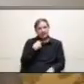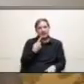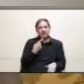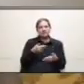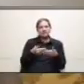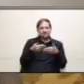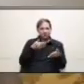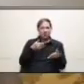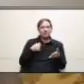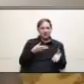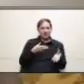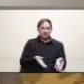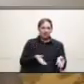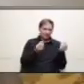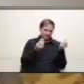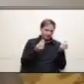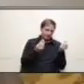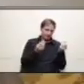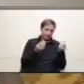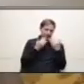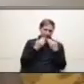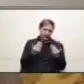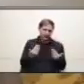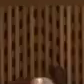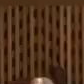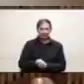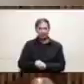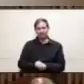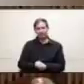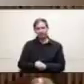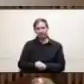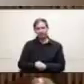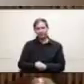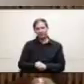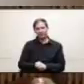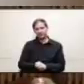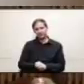got the brief as a speaker. Thank you very much.